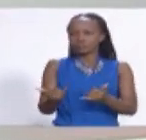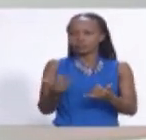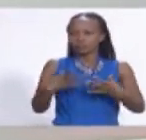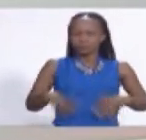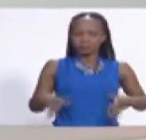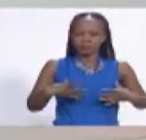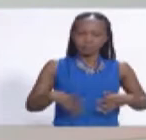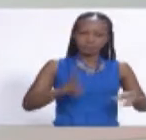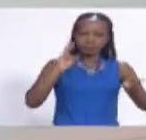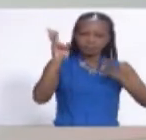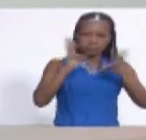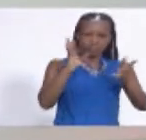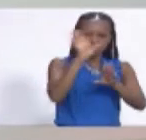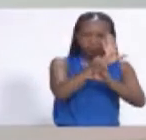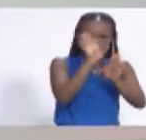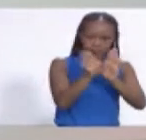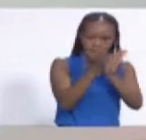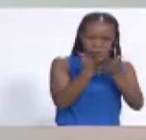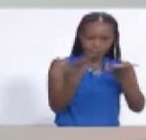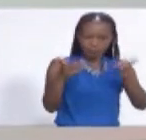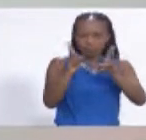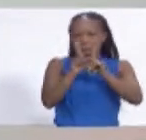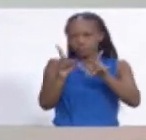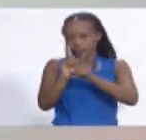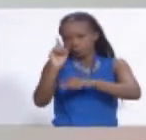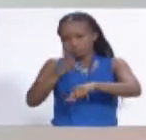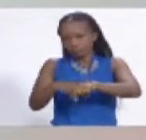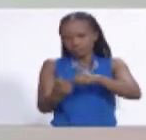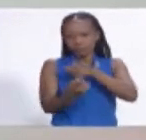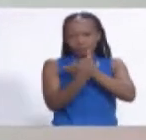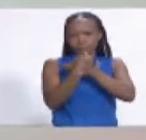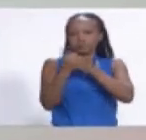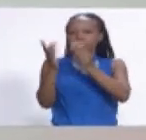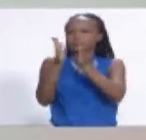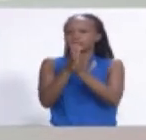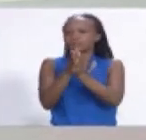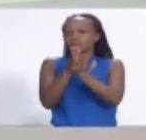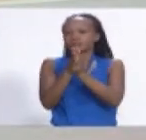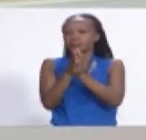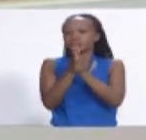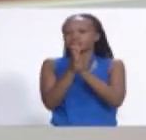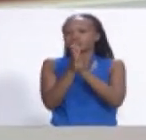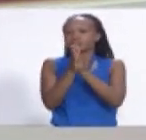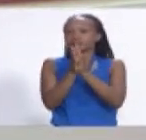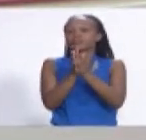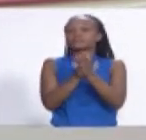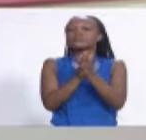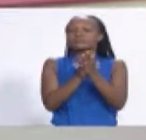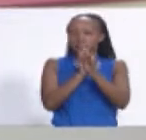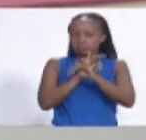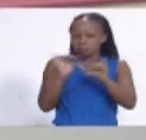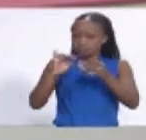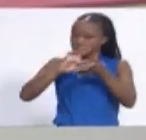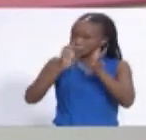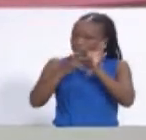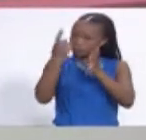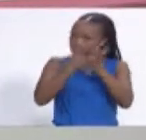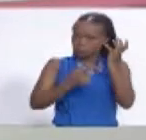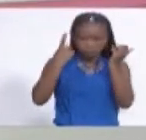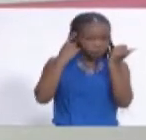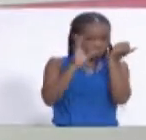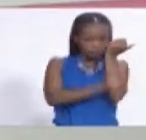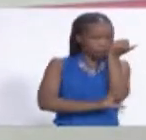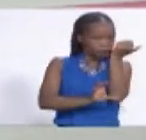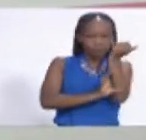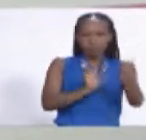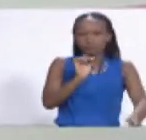panic buying almost everything, and more so when it comes to hand sanitizers. Again, what does that mean for the country? Well, you want to